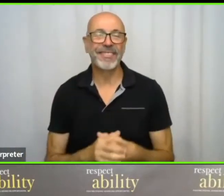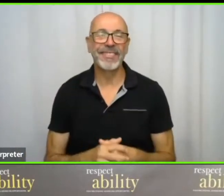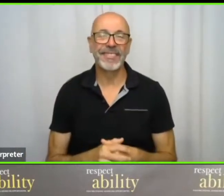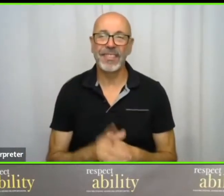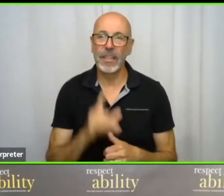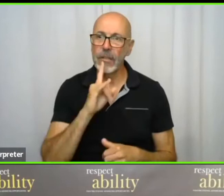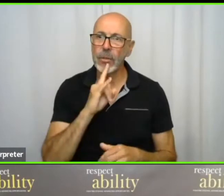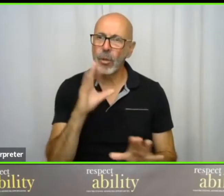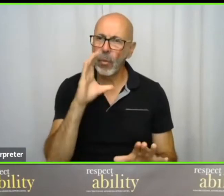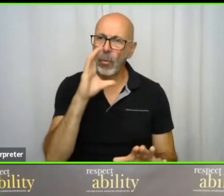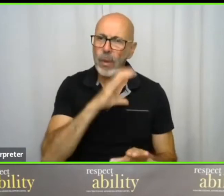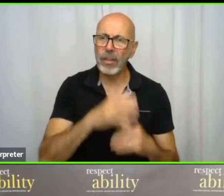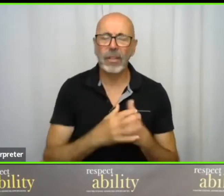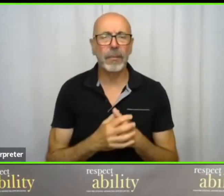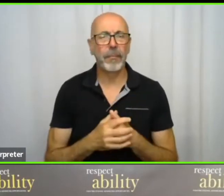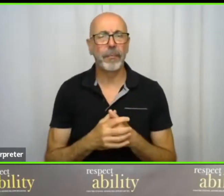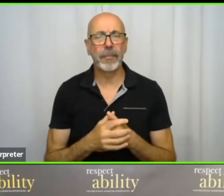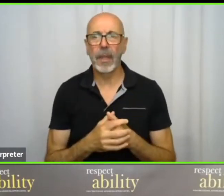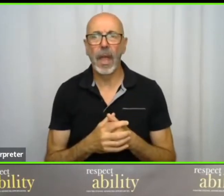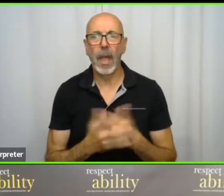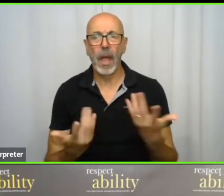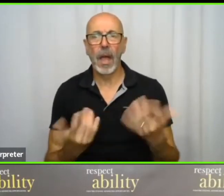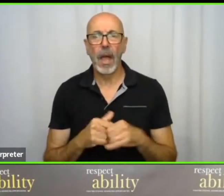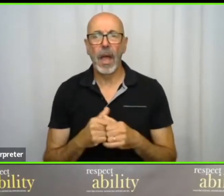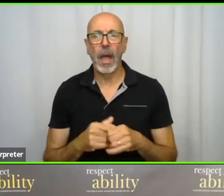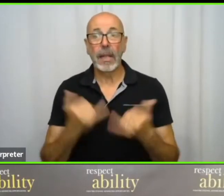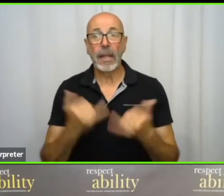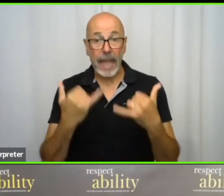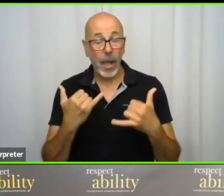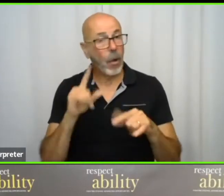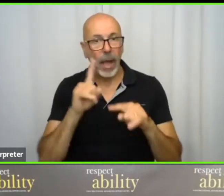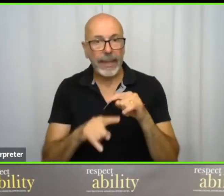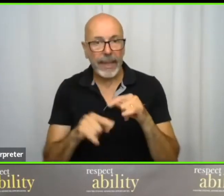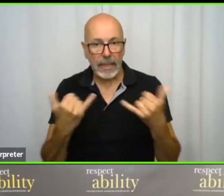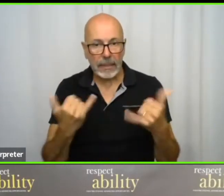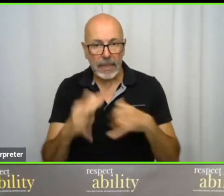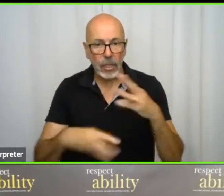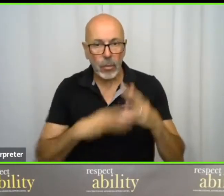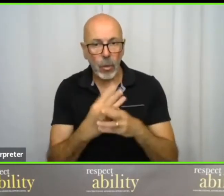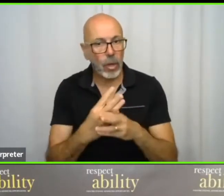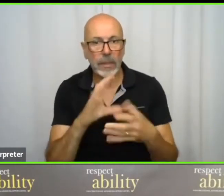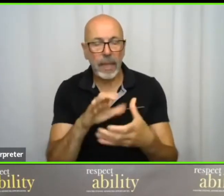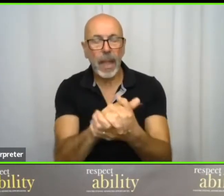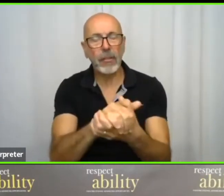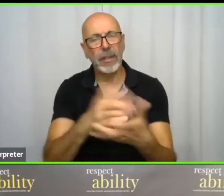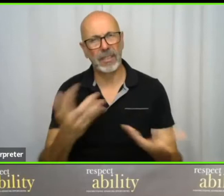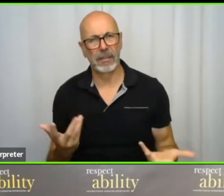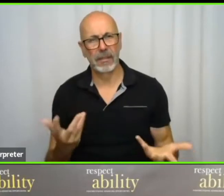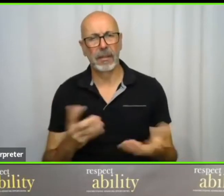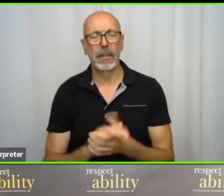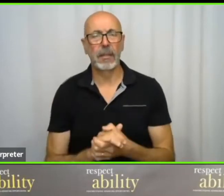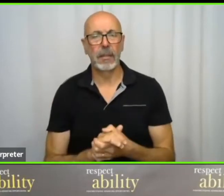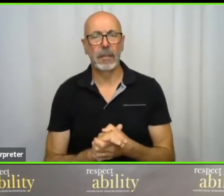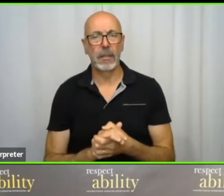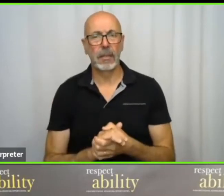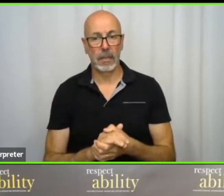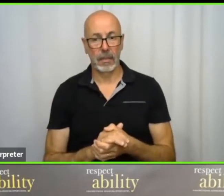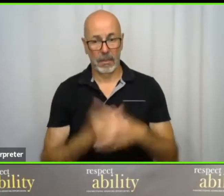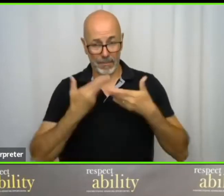it's weird that I cannot, right now in today's world, get married. And as an